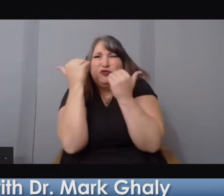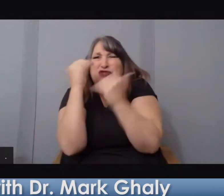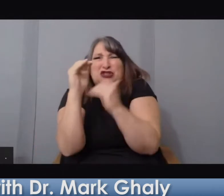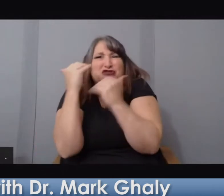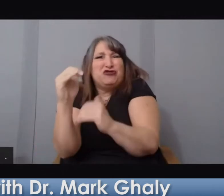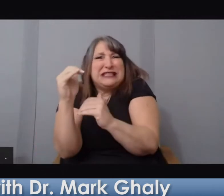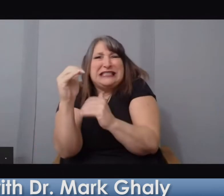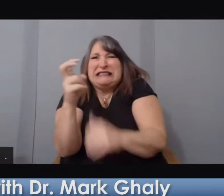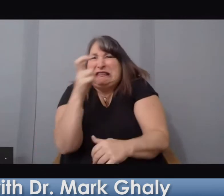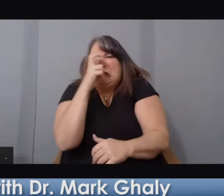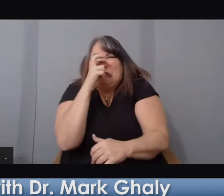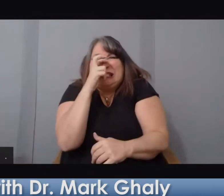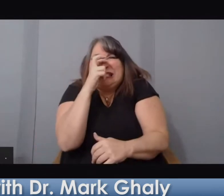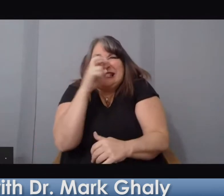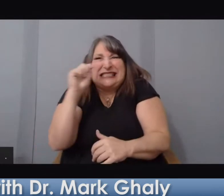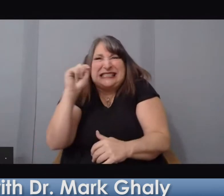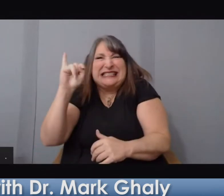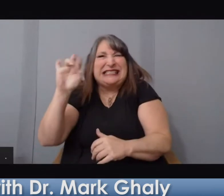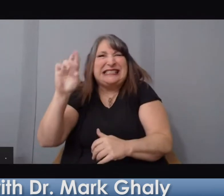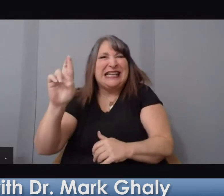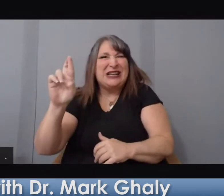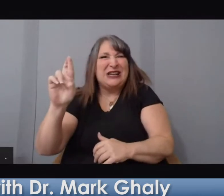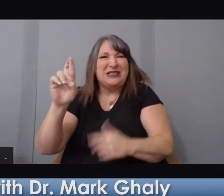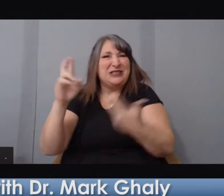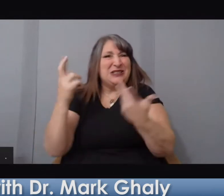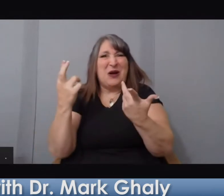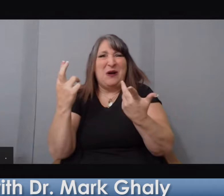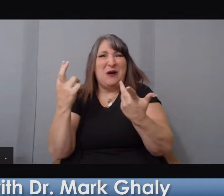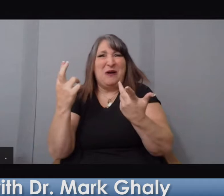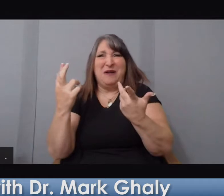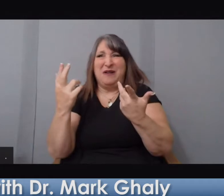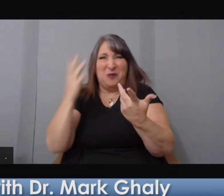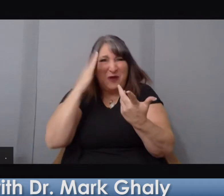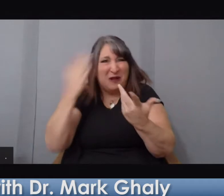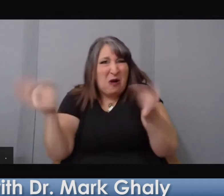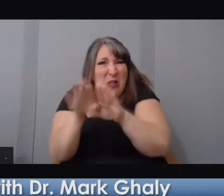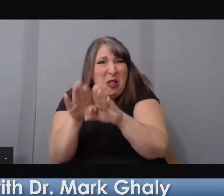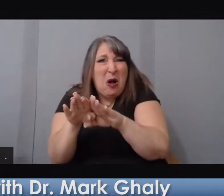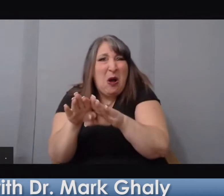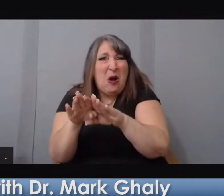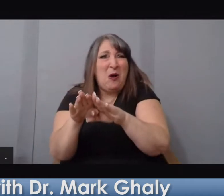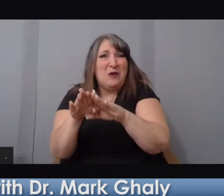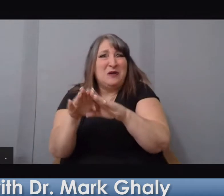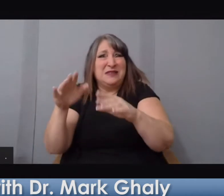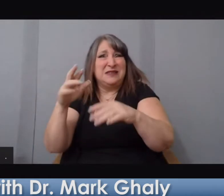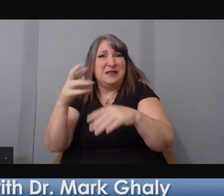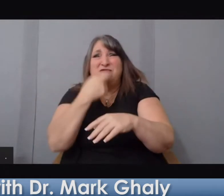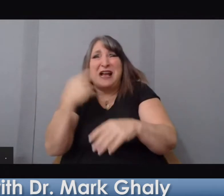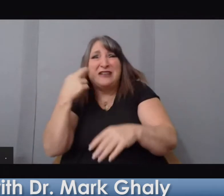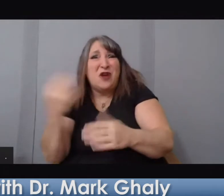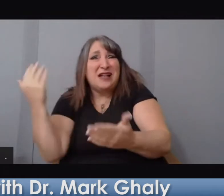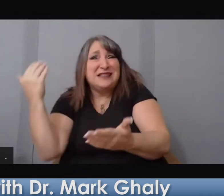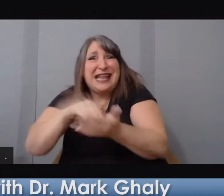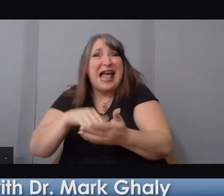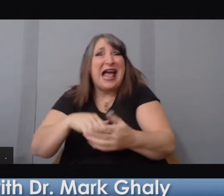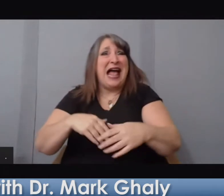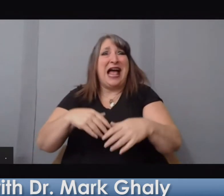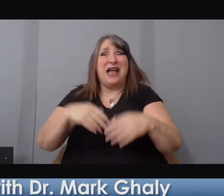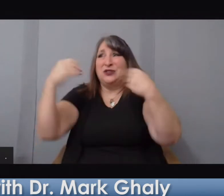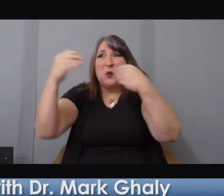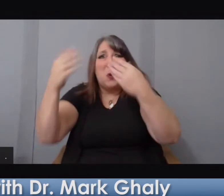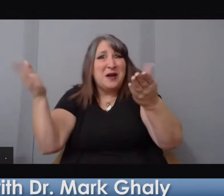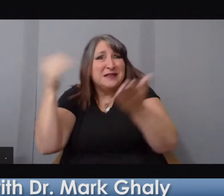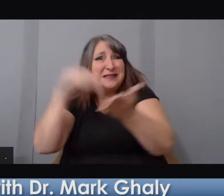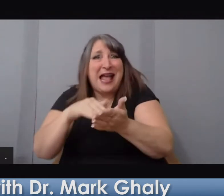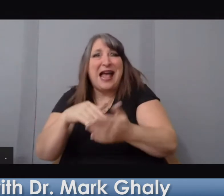additional closures do you think might be needed? Is it things like closing outdoor dining and gyms and reducing capacity at stores, or do you think we need to do another